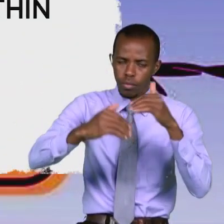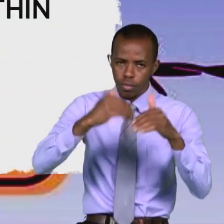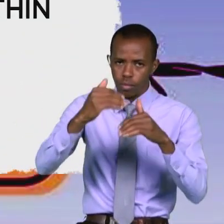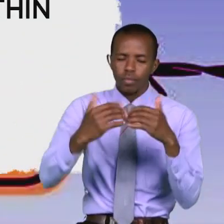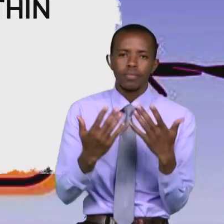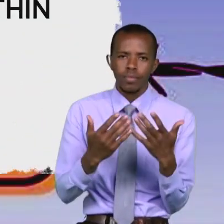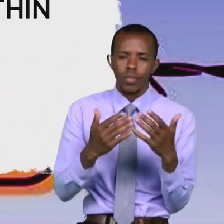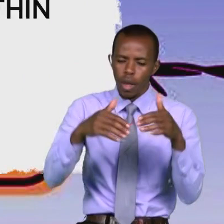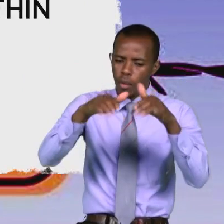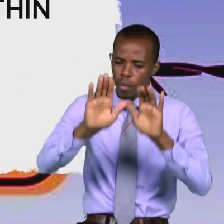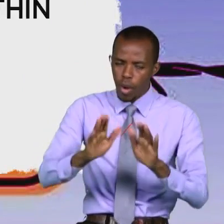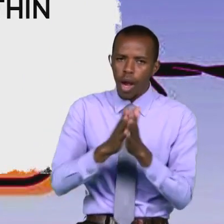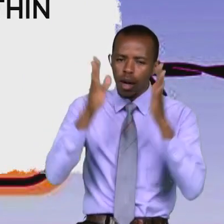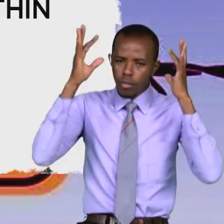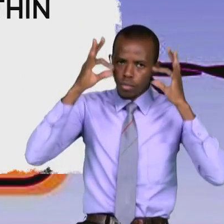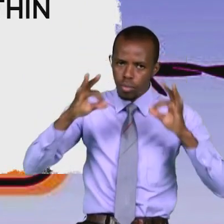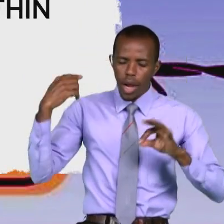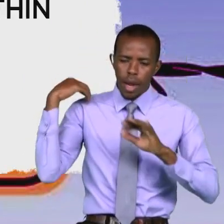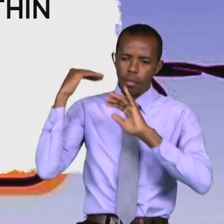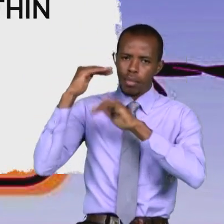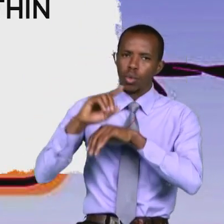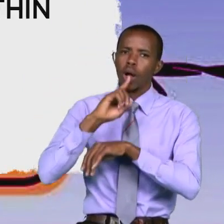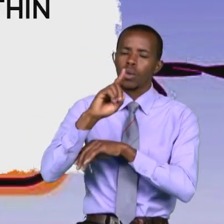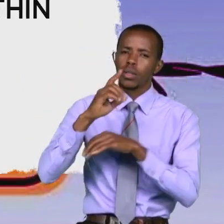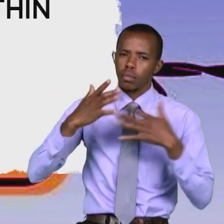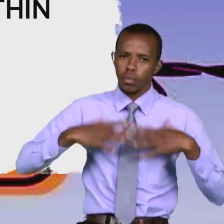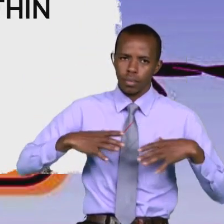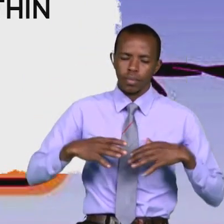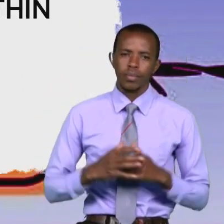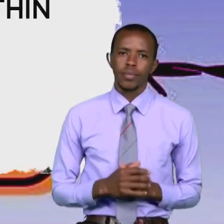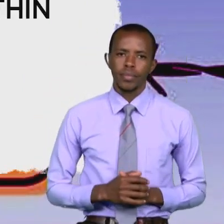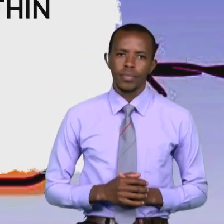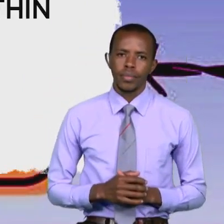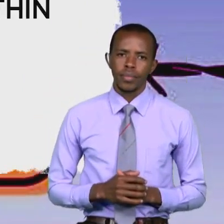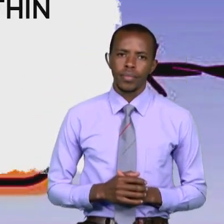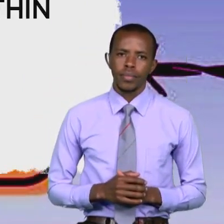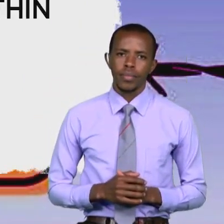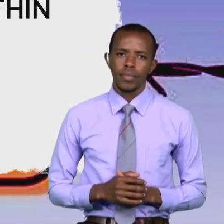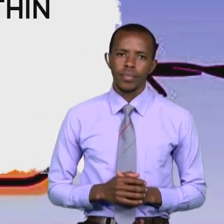both funerals and weddings are restricted to 100 persons each.